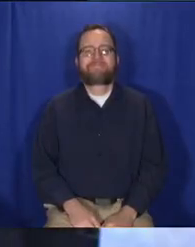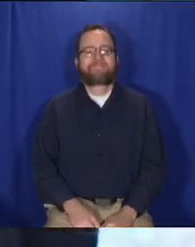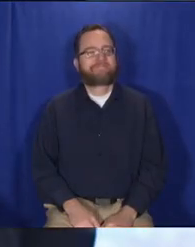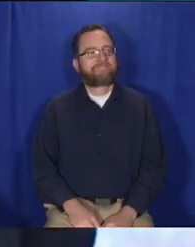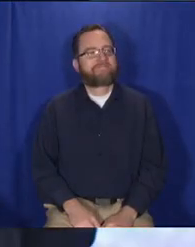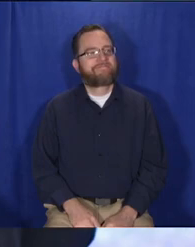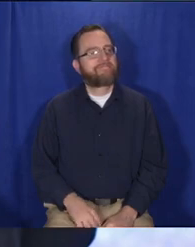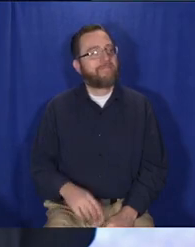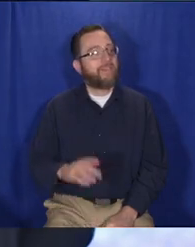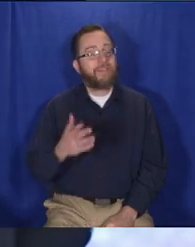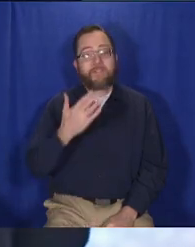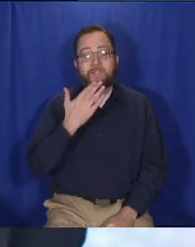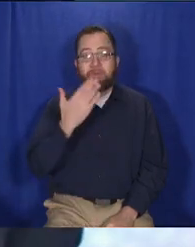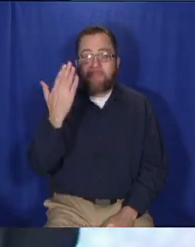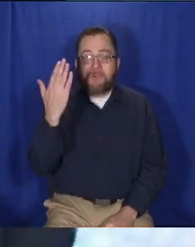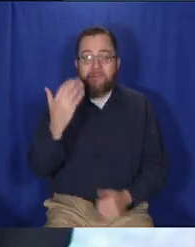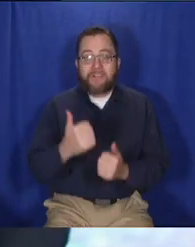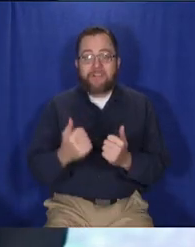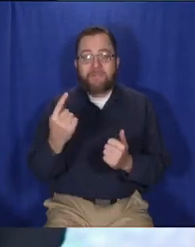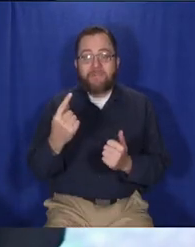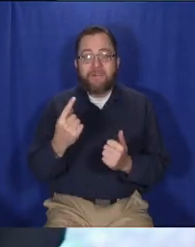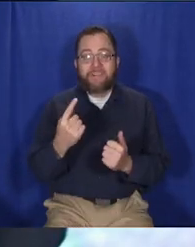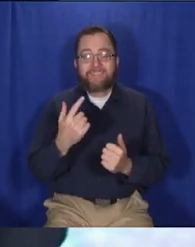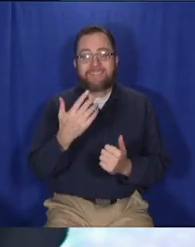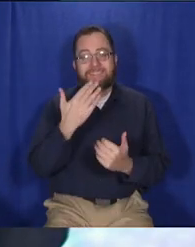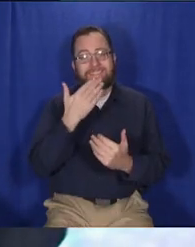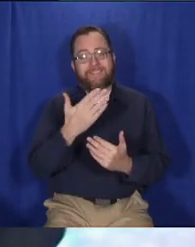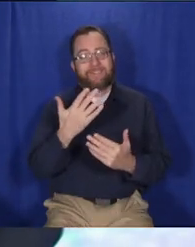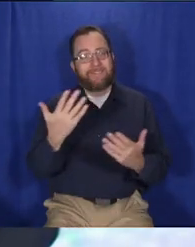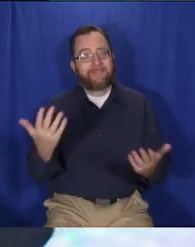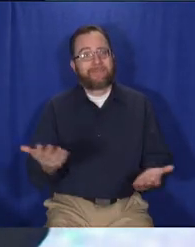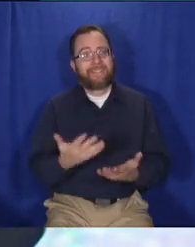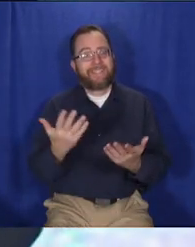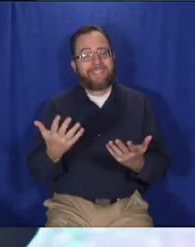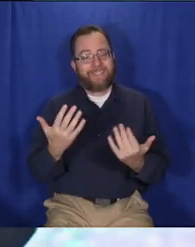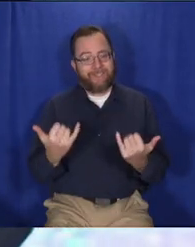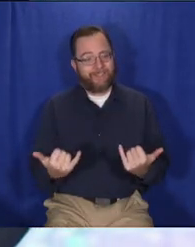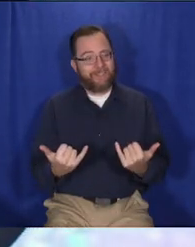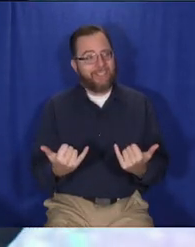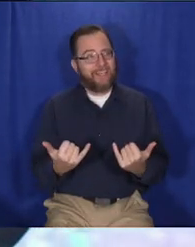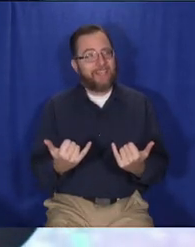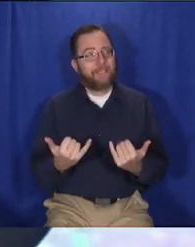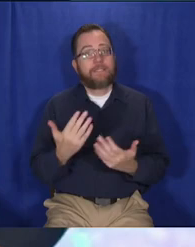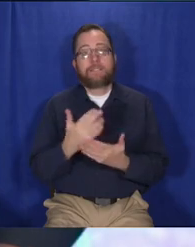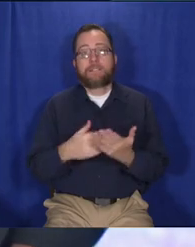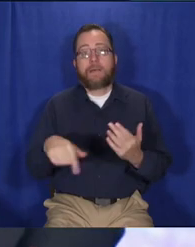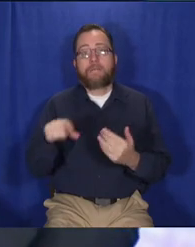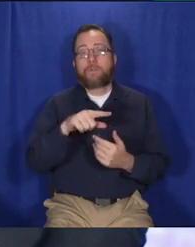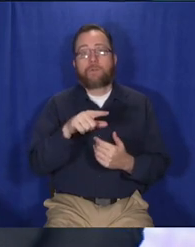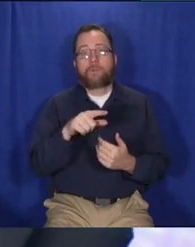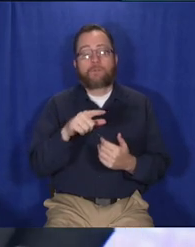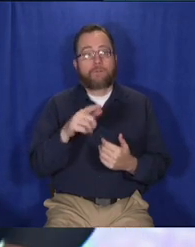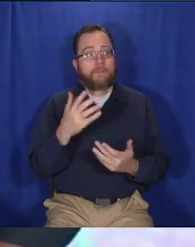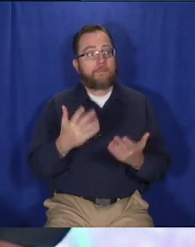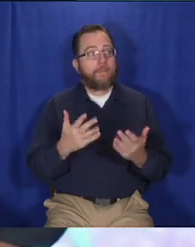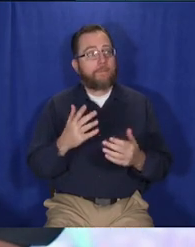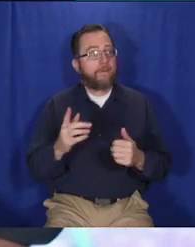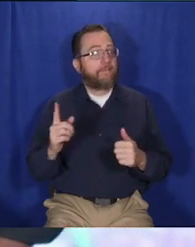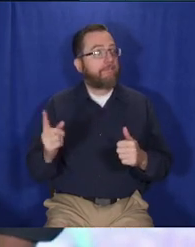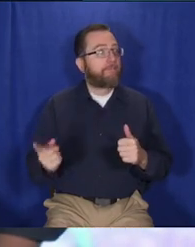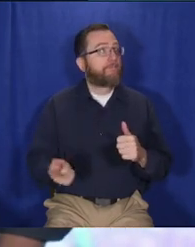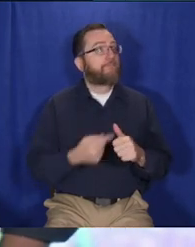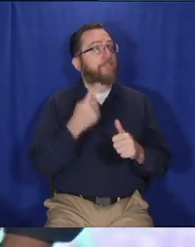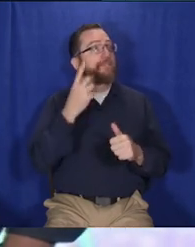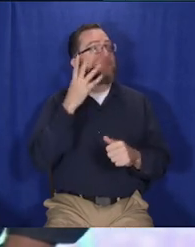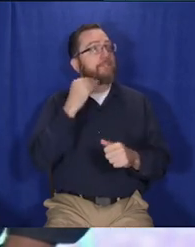Well, good morning, everybody. It's good to be gathered with you today. Some of you, maybe your first time physically gathering with us.